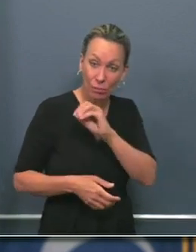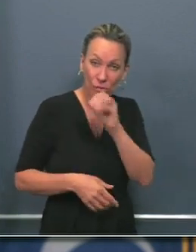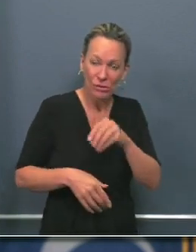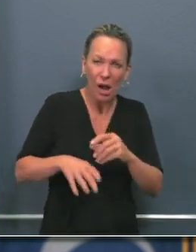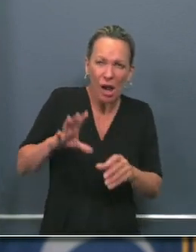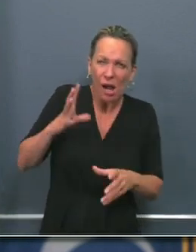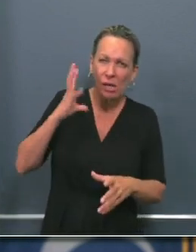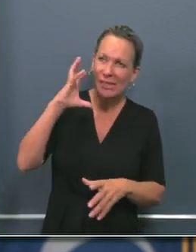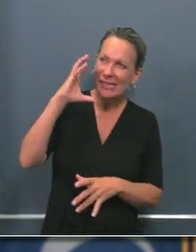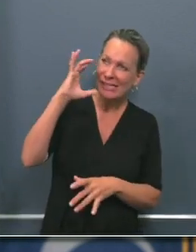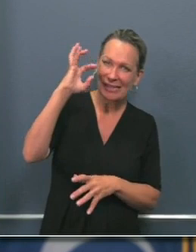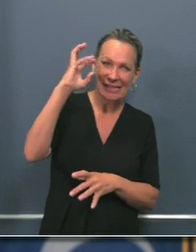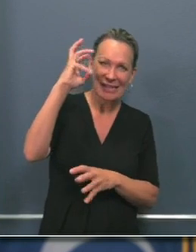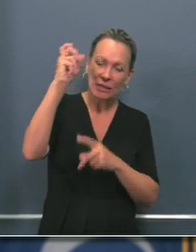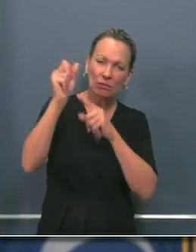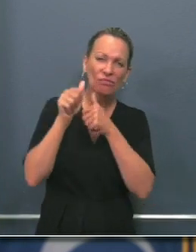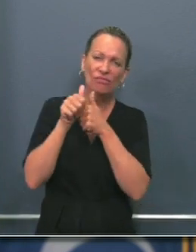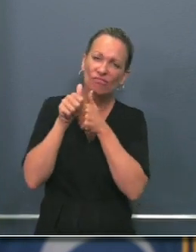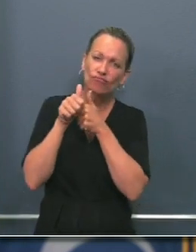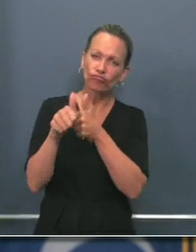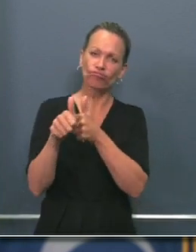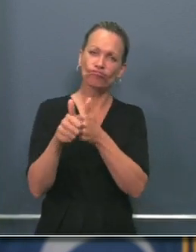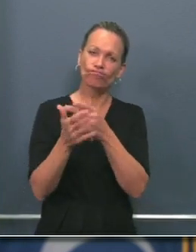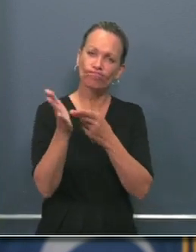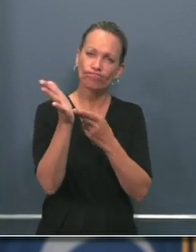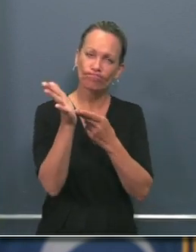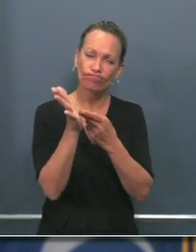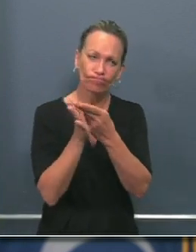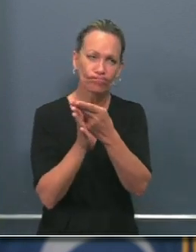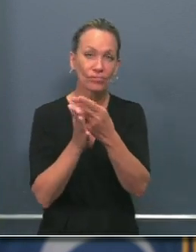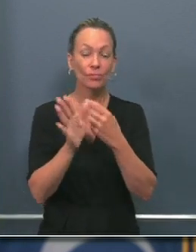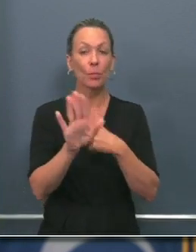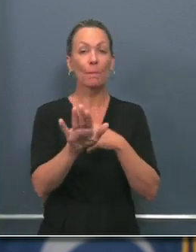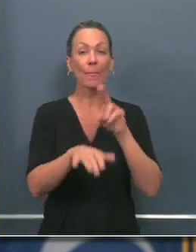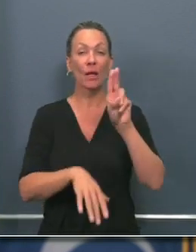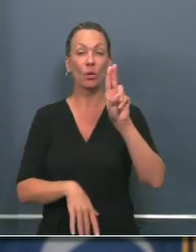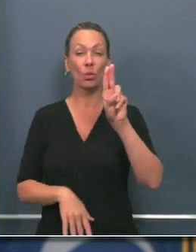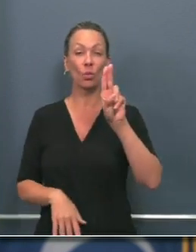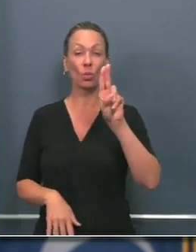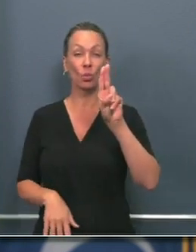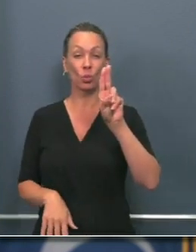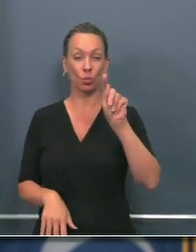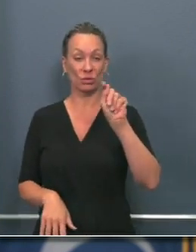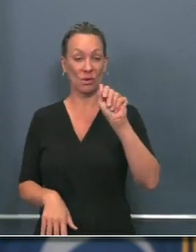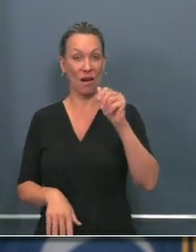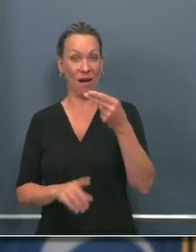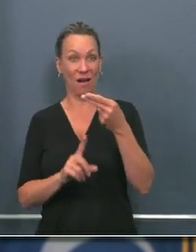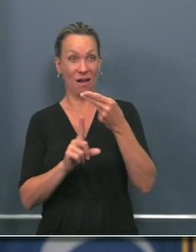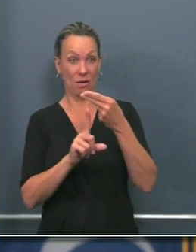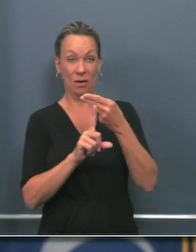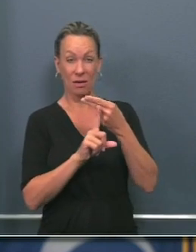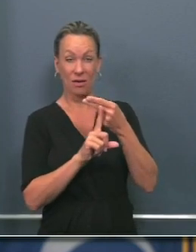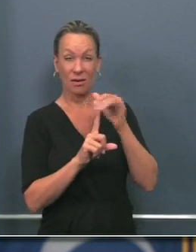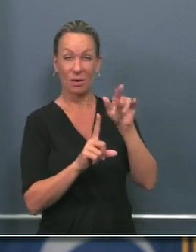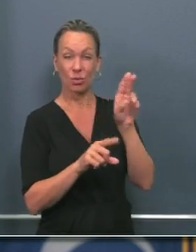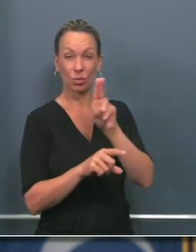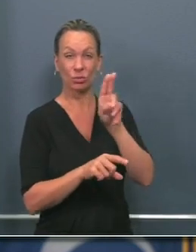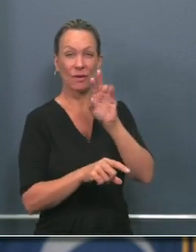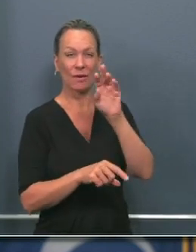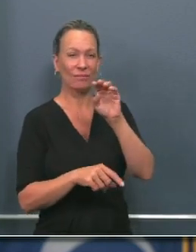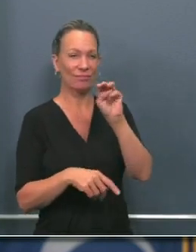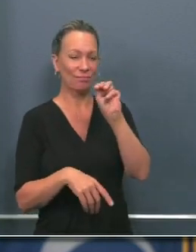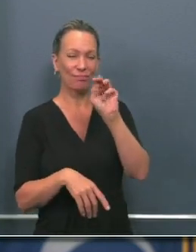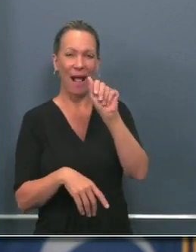of progressive politics, has been doing mail-only ballots for a number of years. Colorado, as well as Oregon